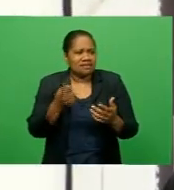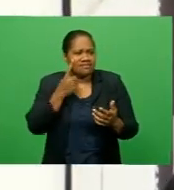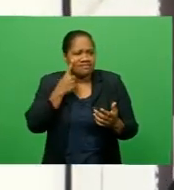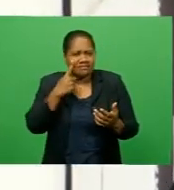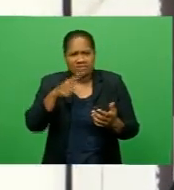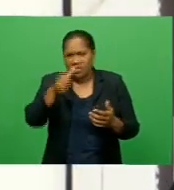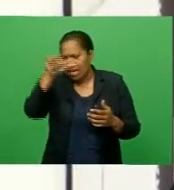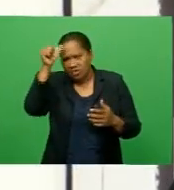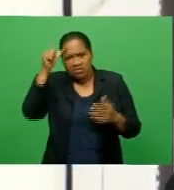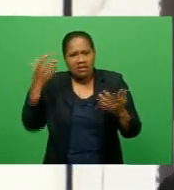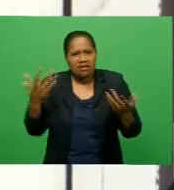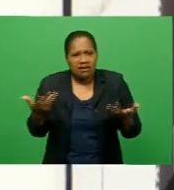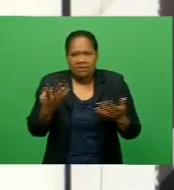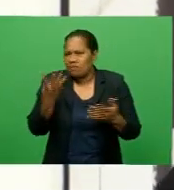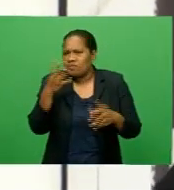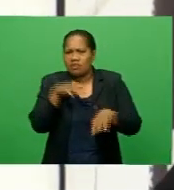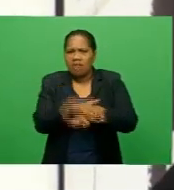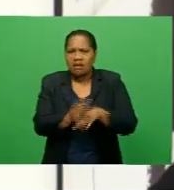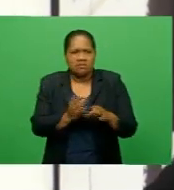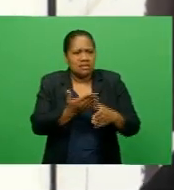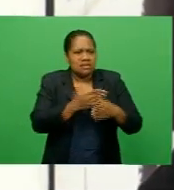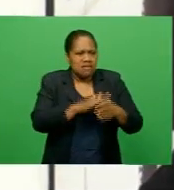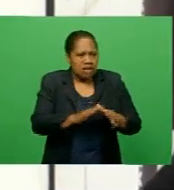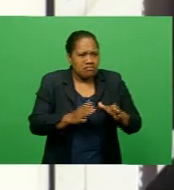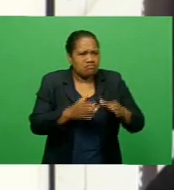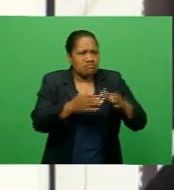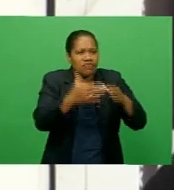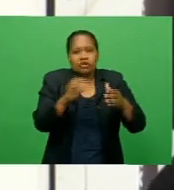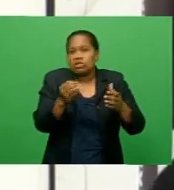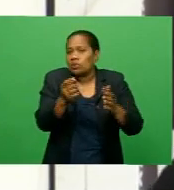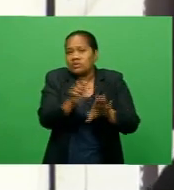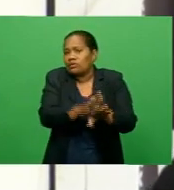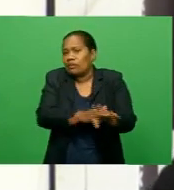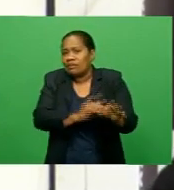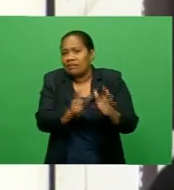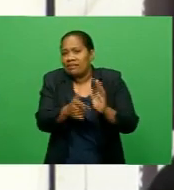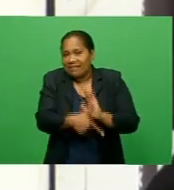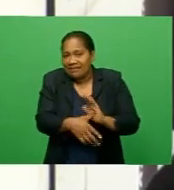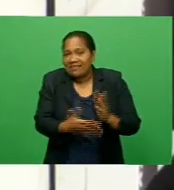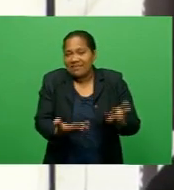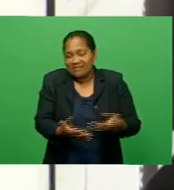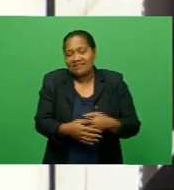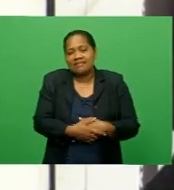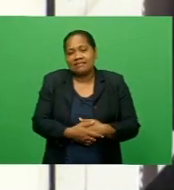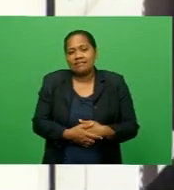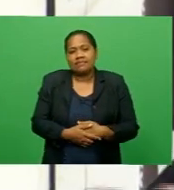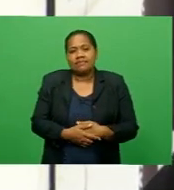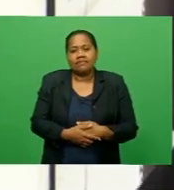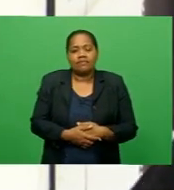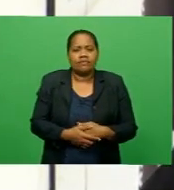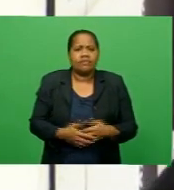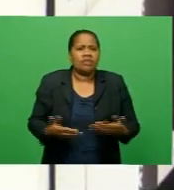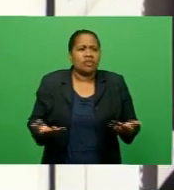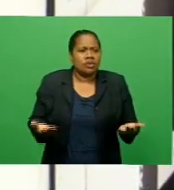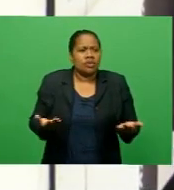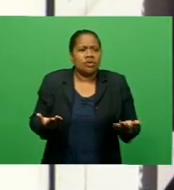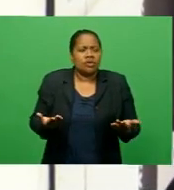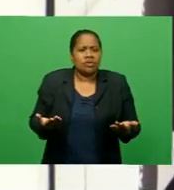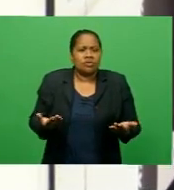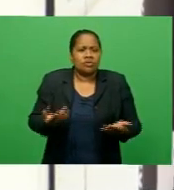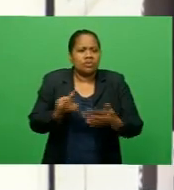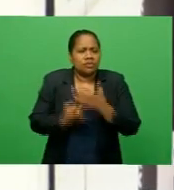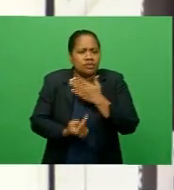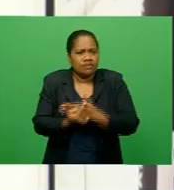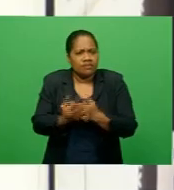know, some of them were 4 months in camp for a while. That was a long period of time. It reflected in their game performance. So the teams in Europe, as CEO